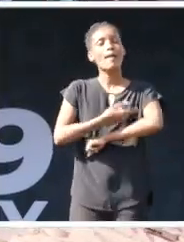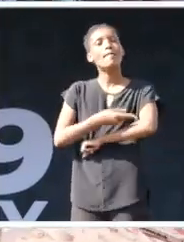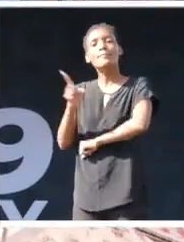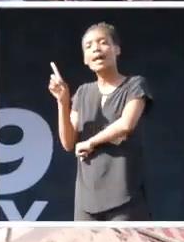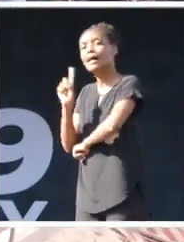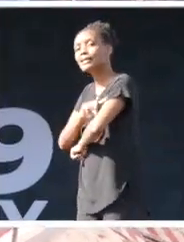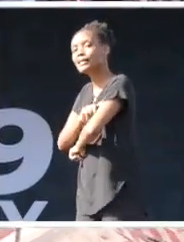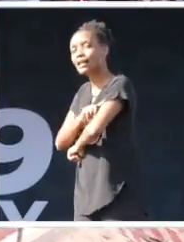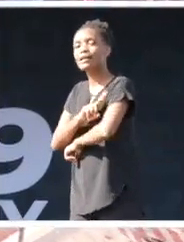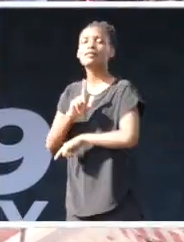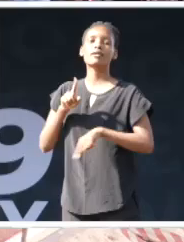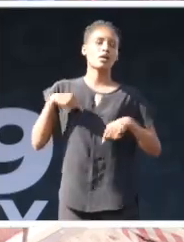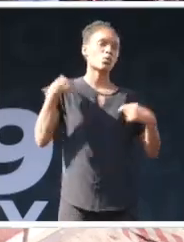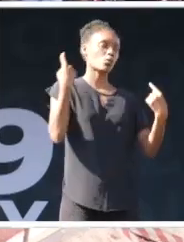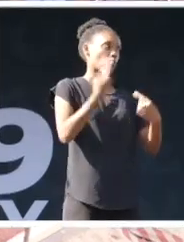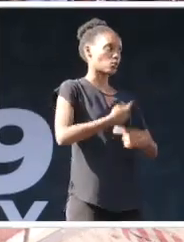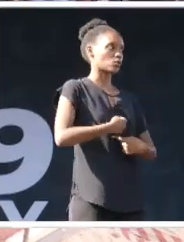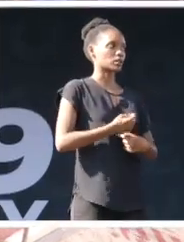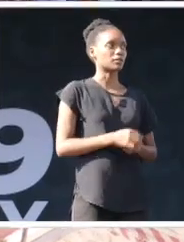Mata!